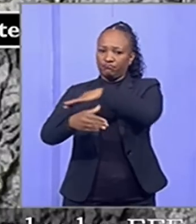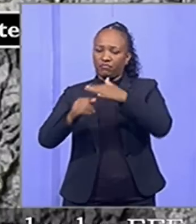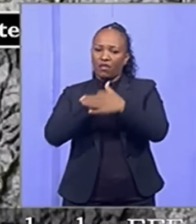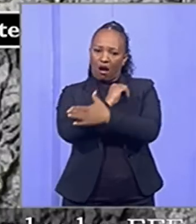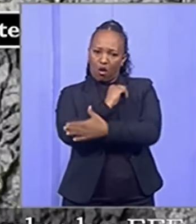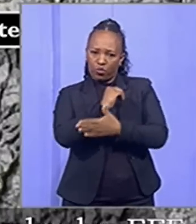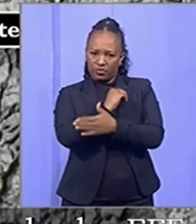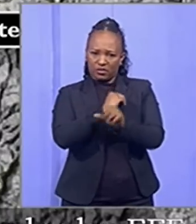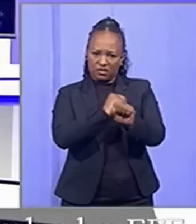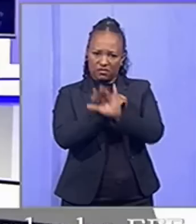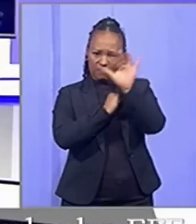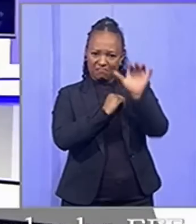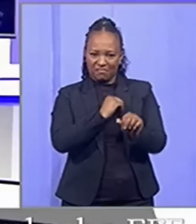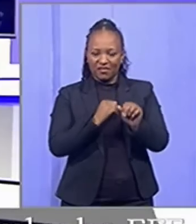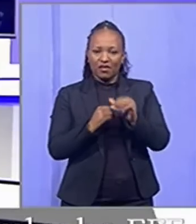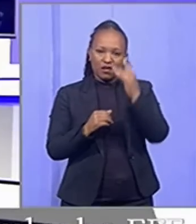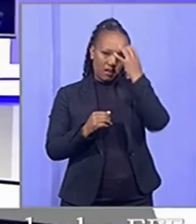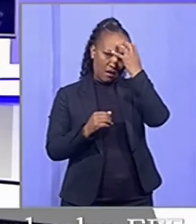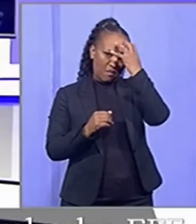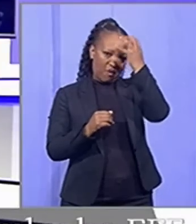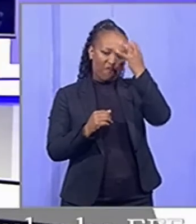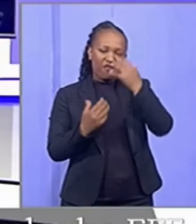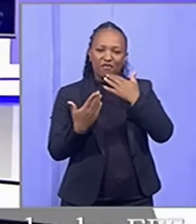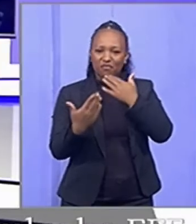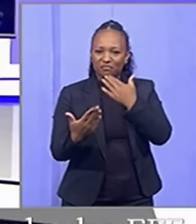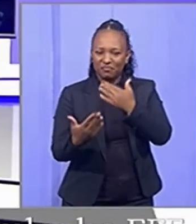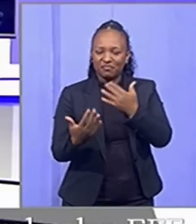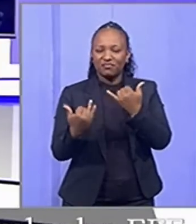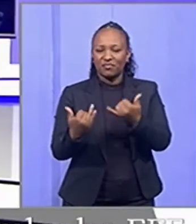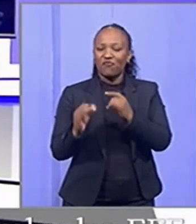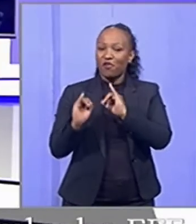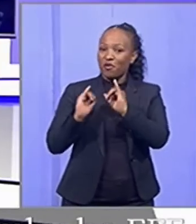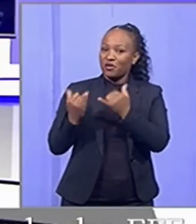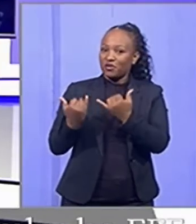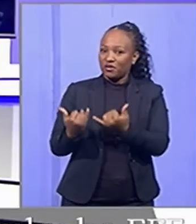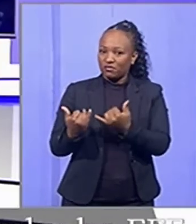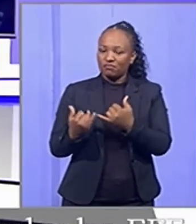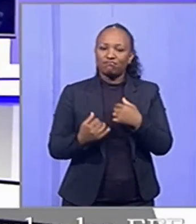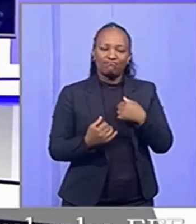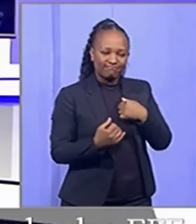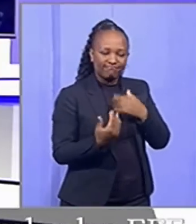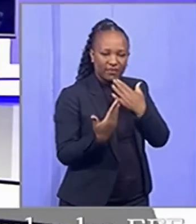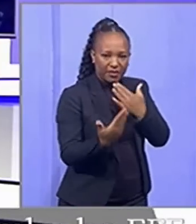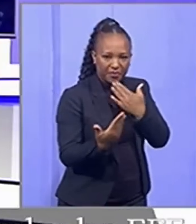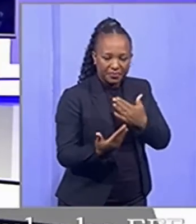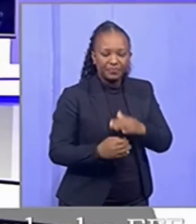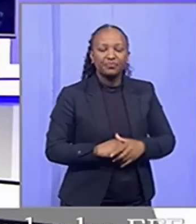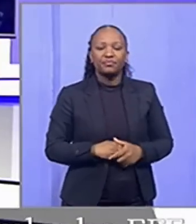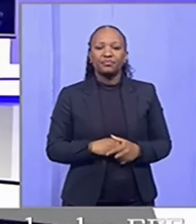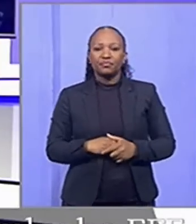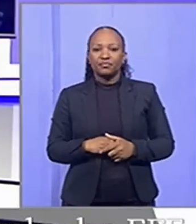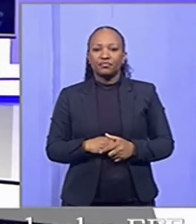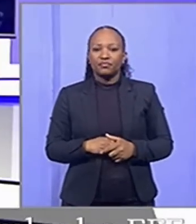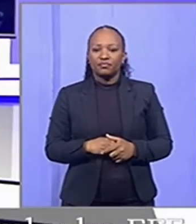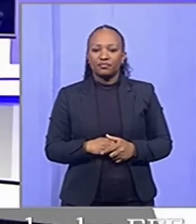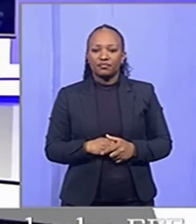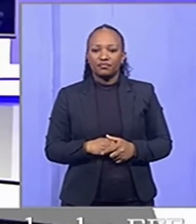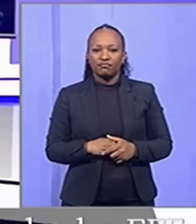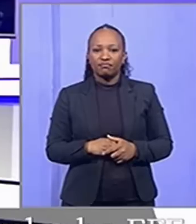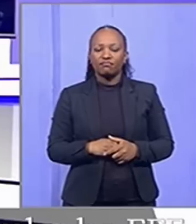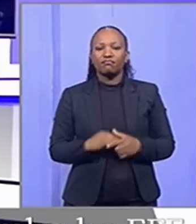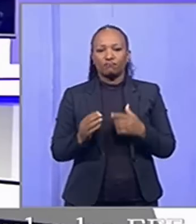South Africa. Prof re le boetse haholo ha ile mona re buisane le wena ka jeno o le buile nna Mhlombe mo